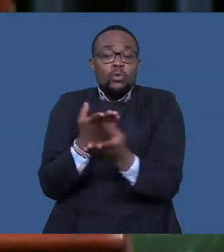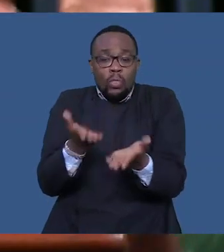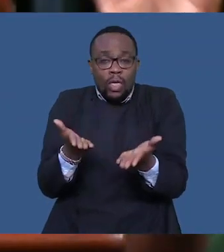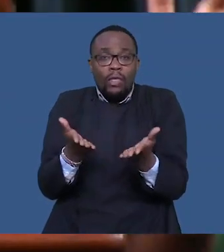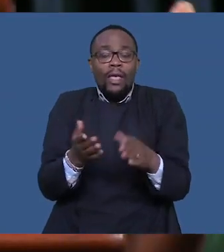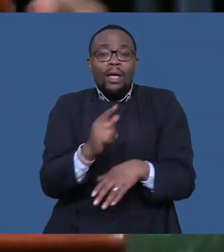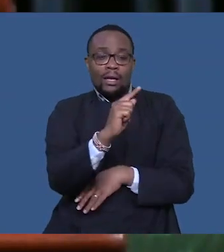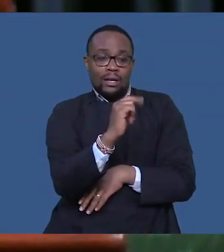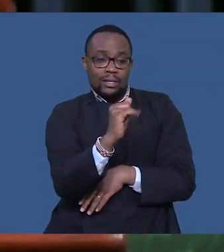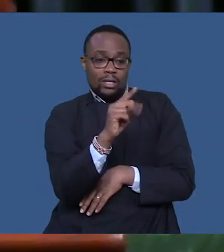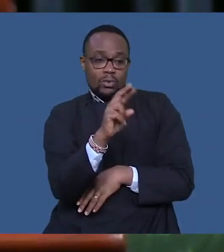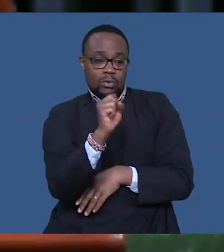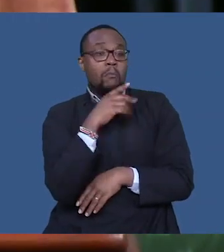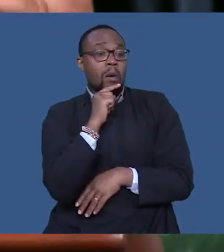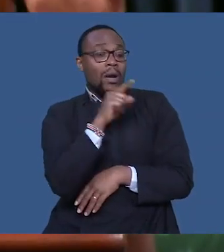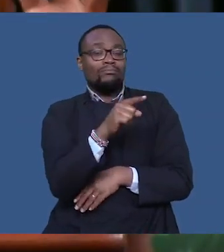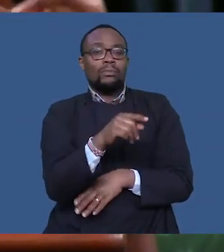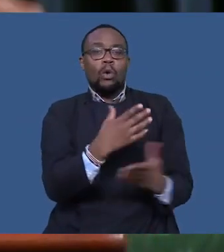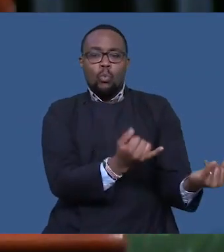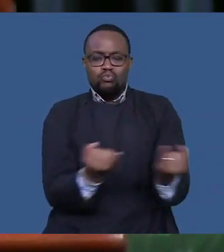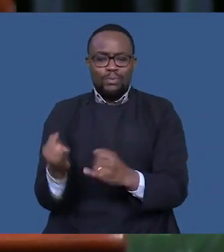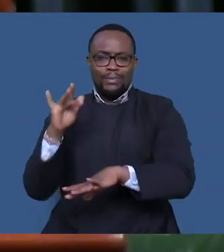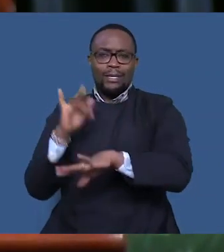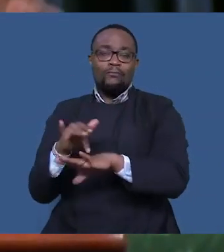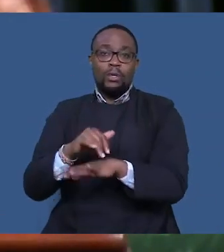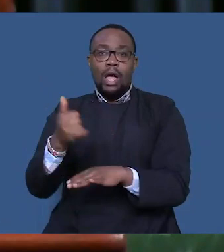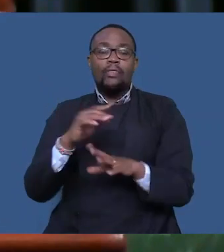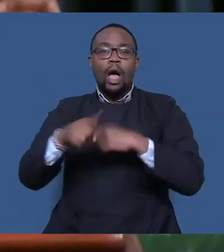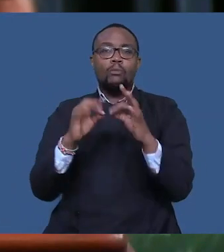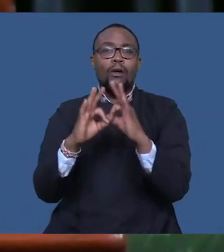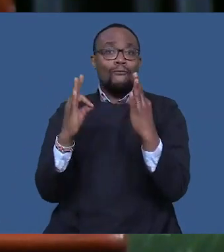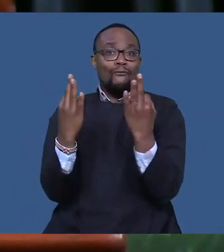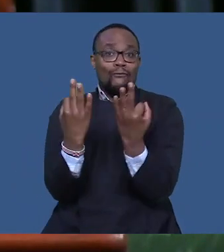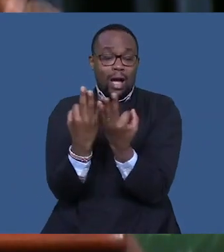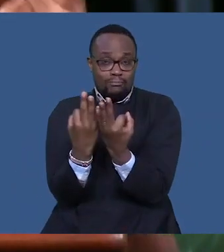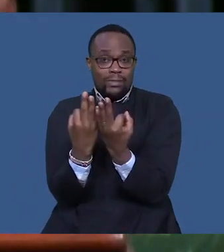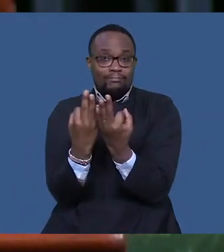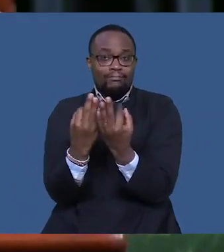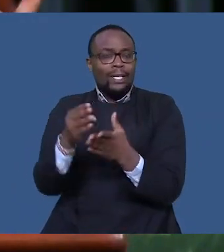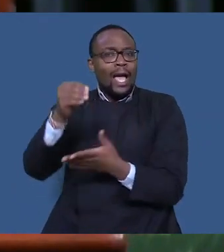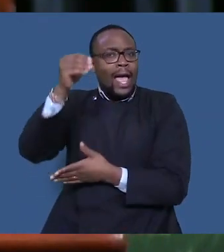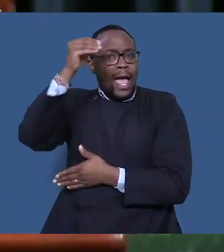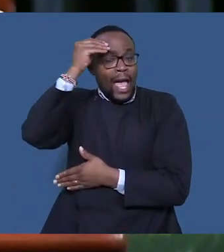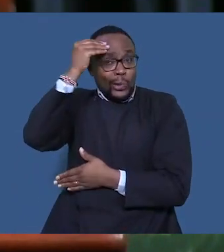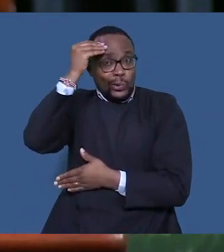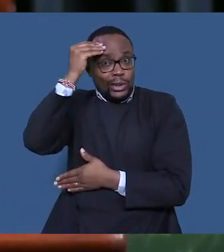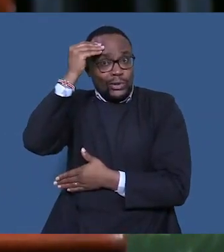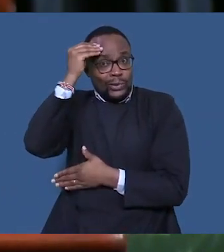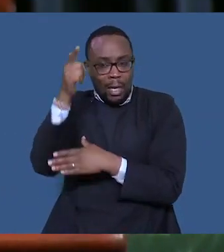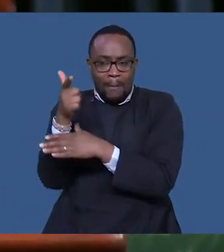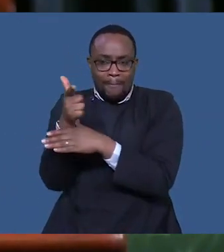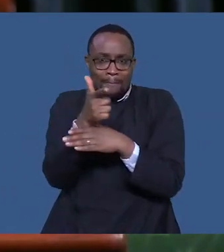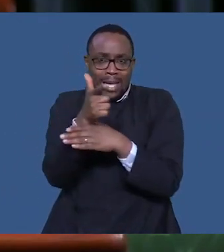where Titus was actually called to influence. Then there's the mountain of family, the mountain of education, and the mountain of media. And